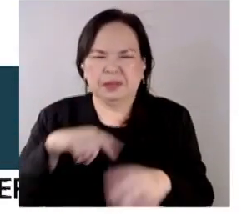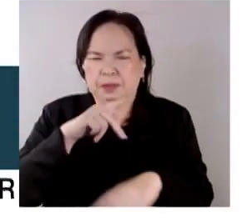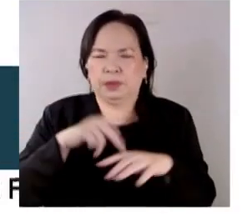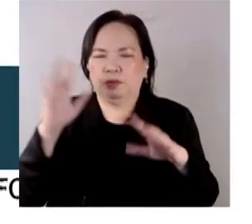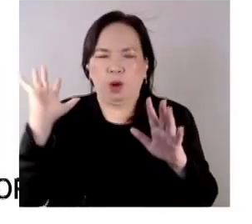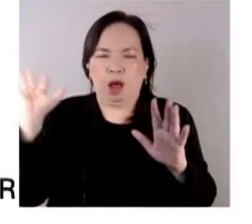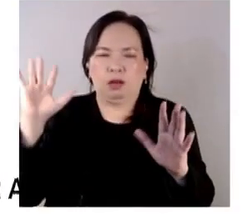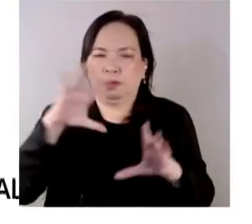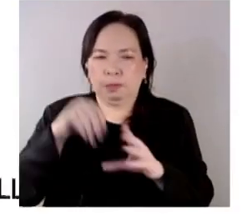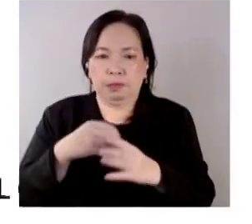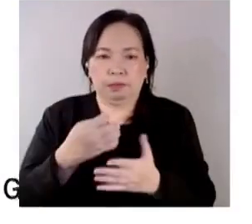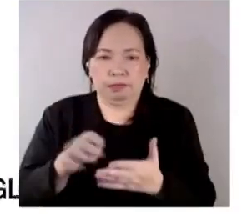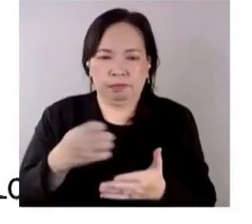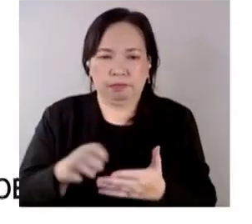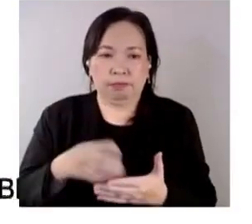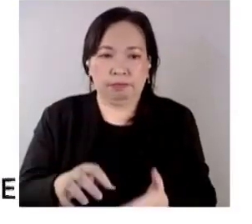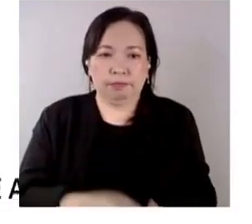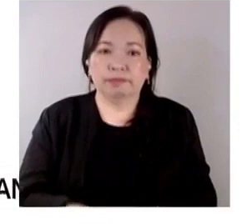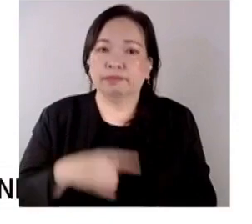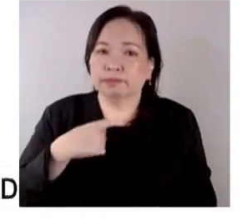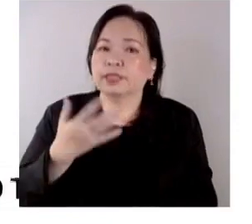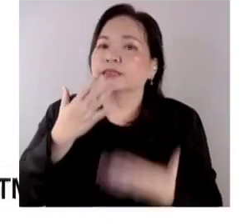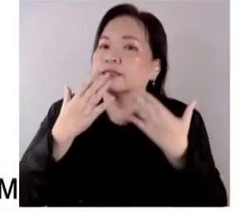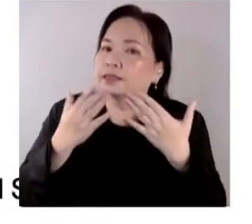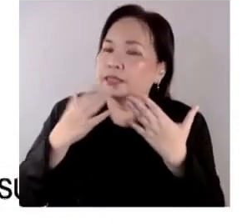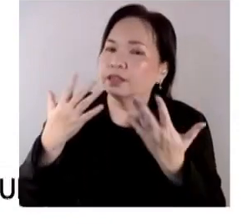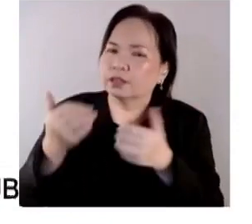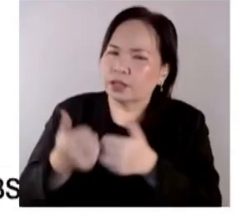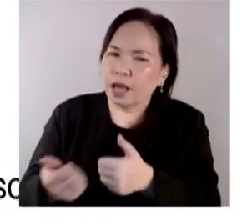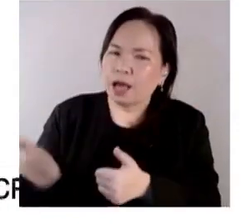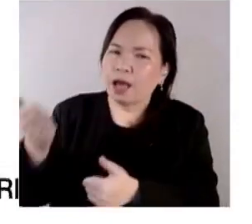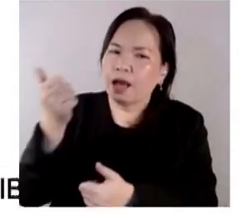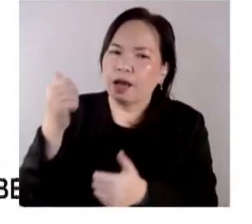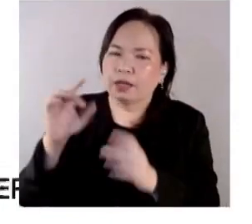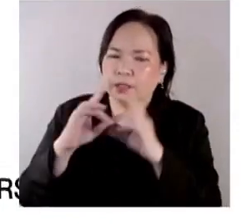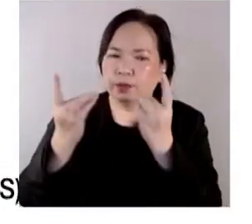Castro there, distinguished professor at the Department of International Studies at De La